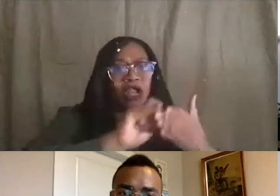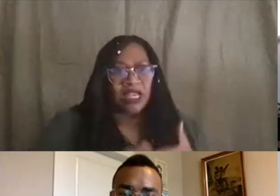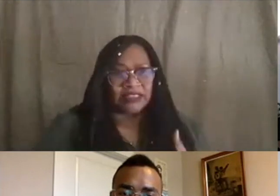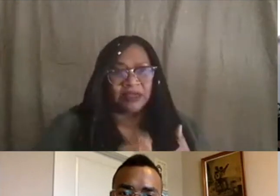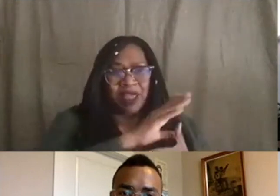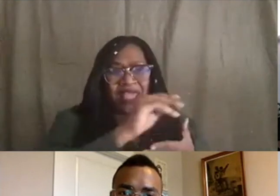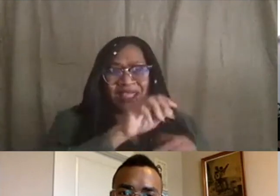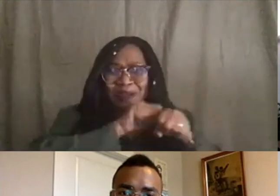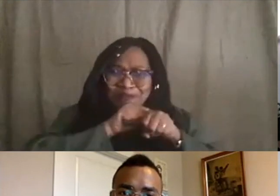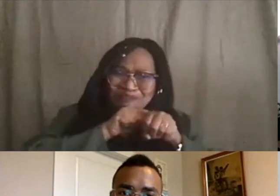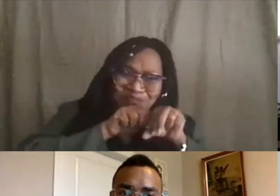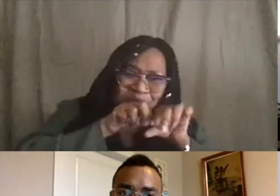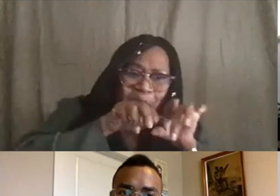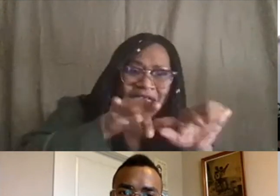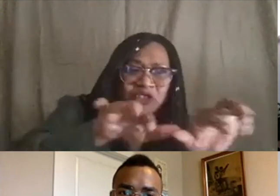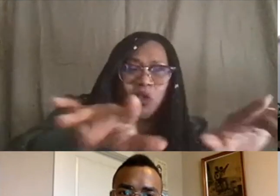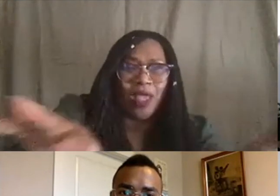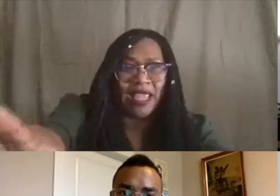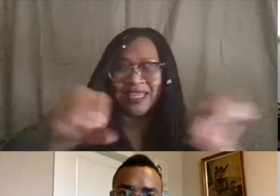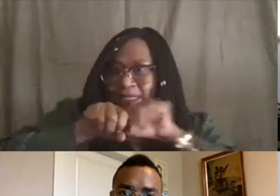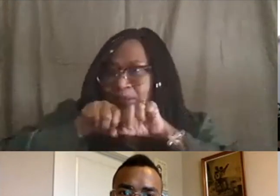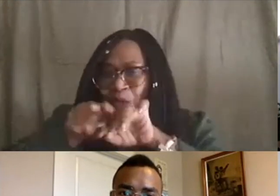perpetuating violence.